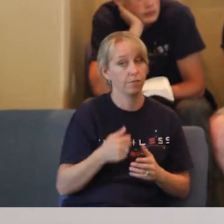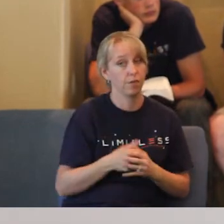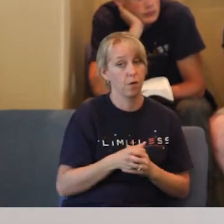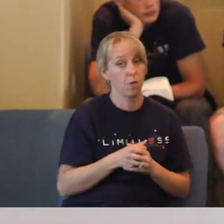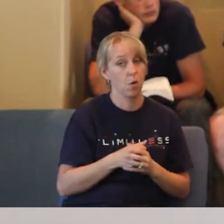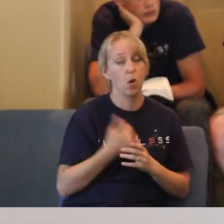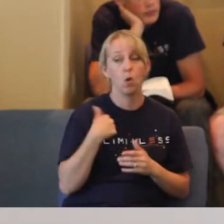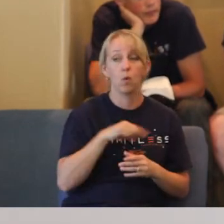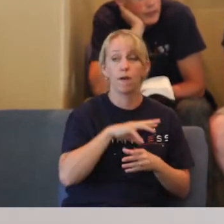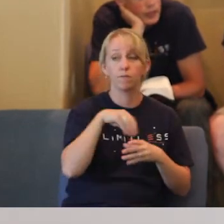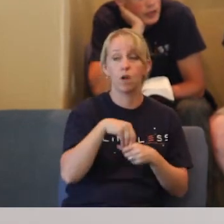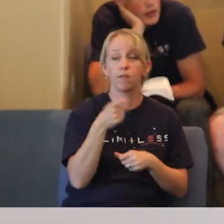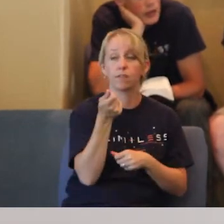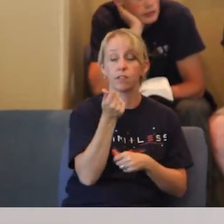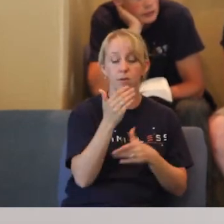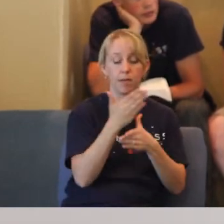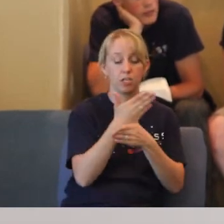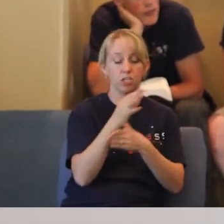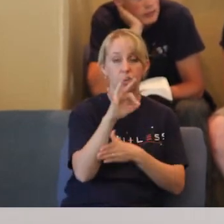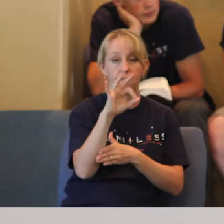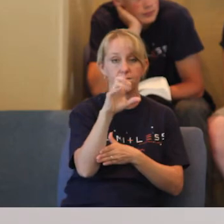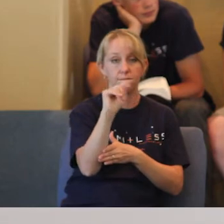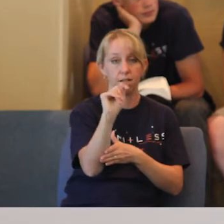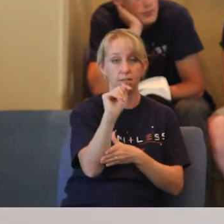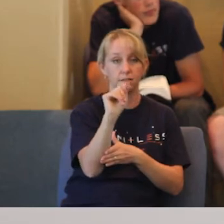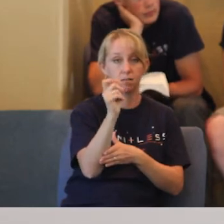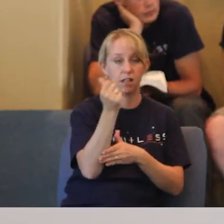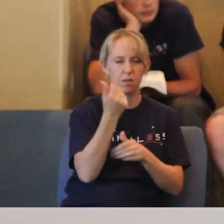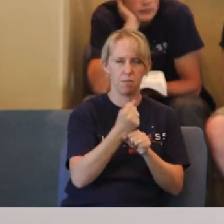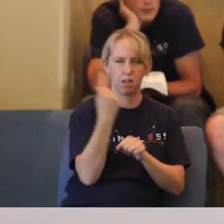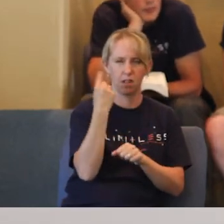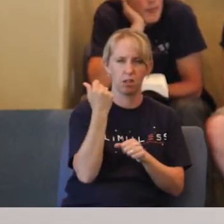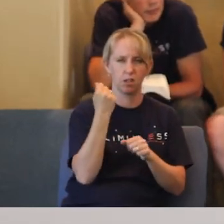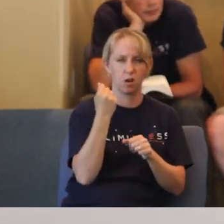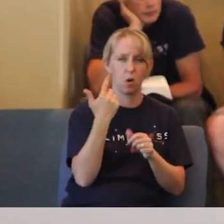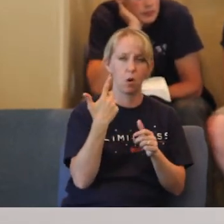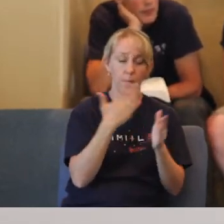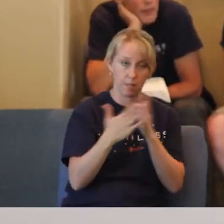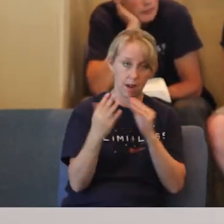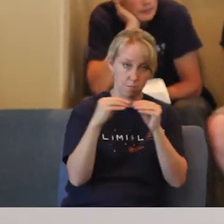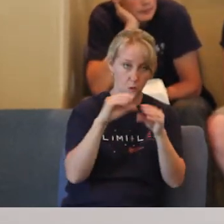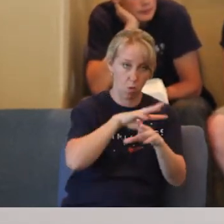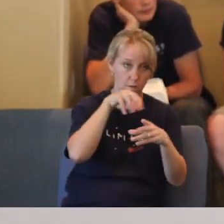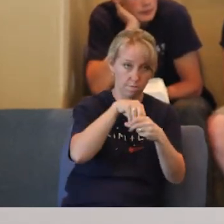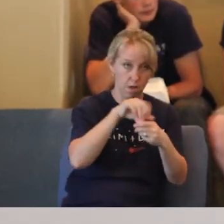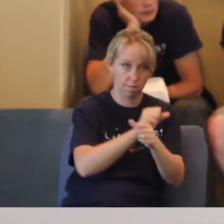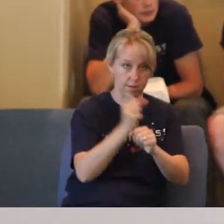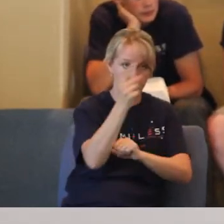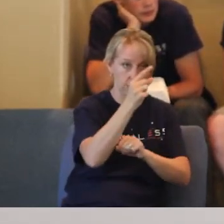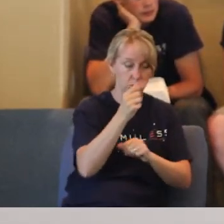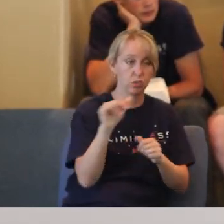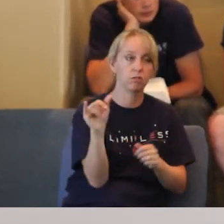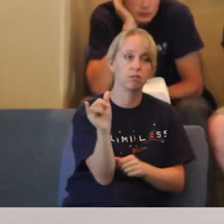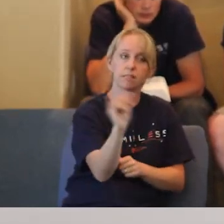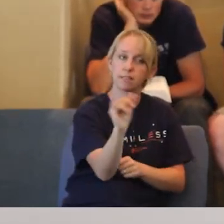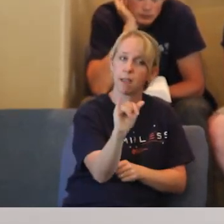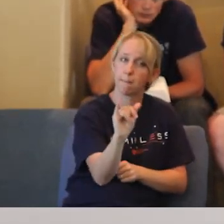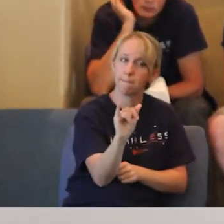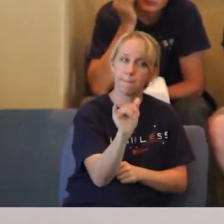year. We plan to be more next year. That's along those same lines of investing in one another.